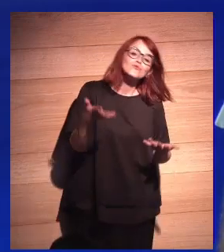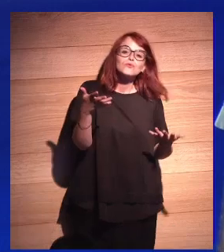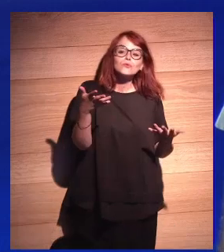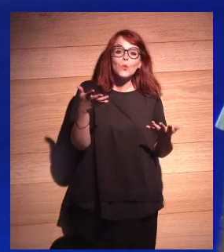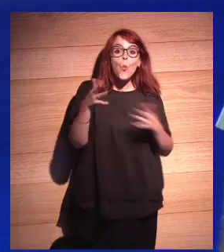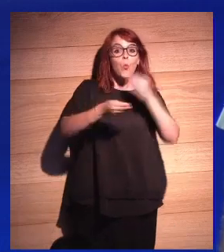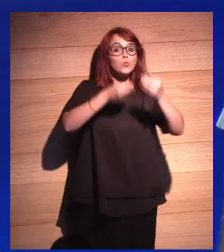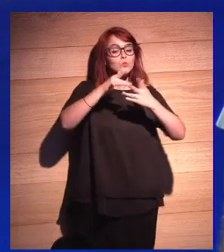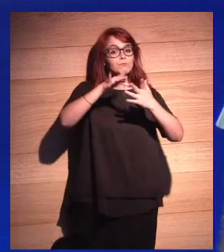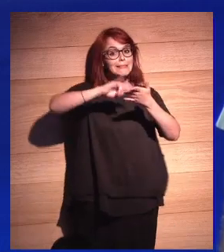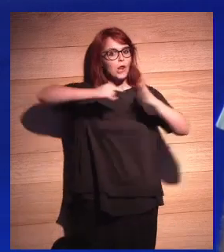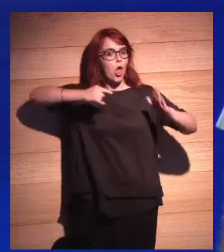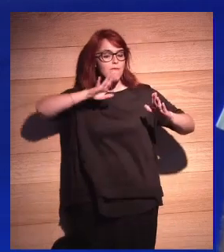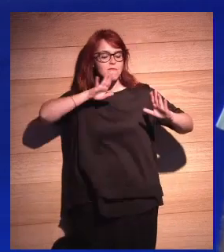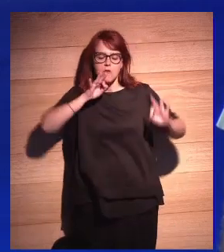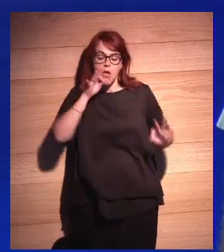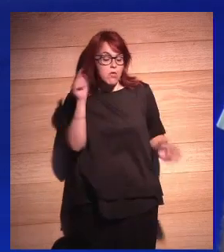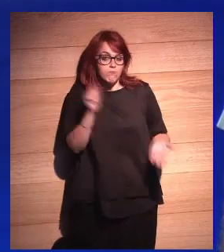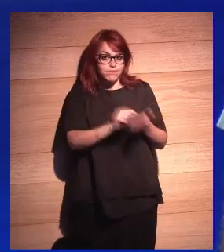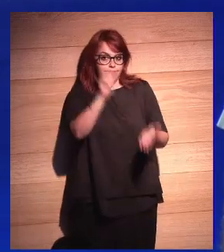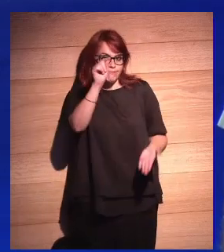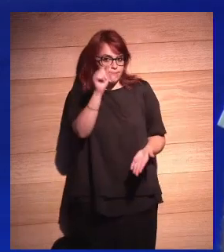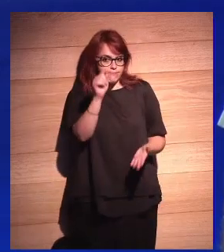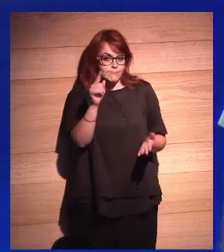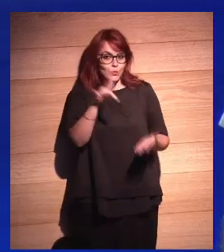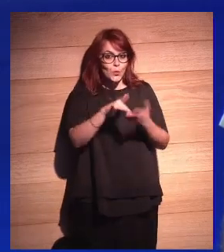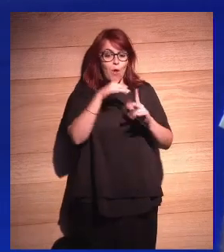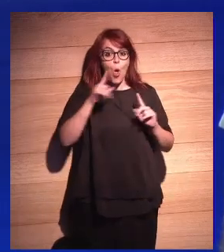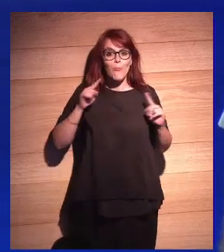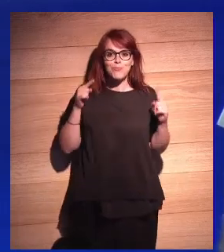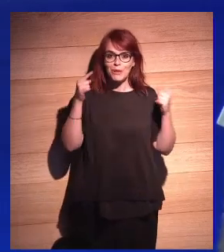The drive of using technologies was